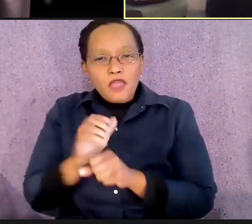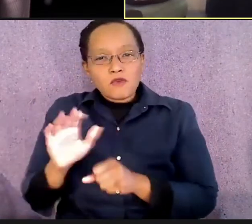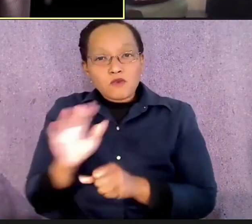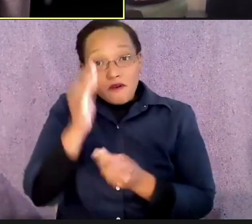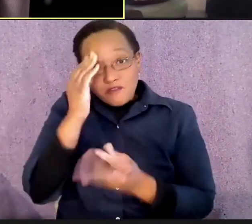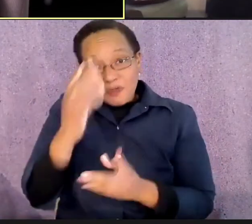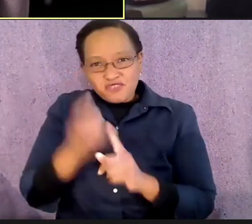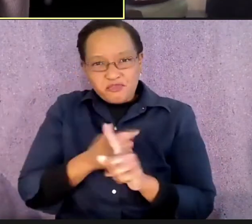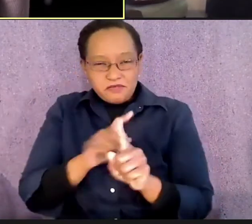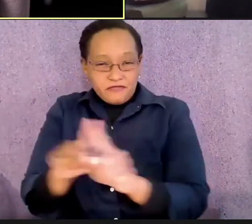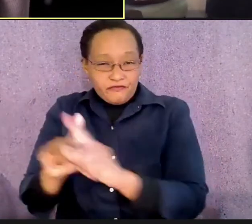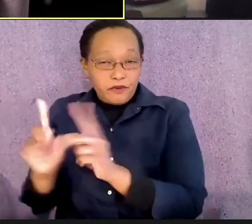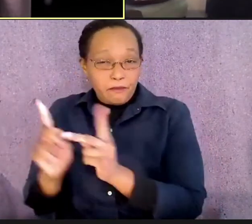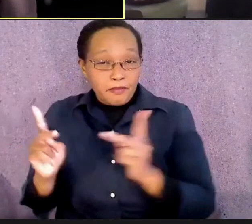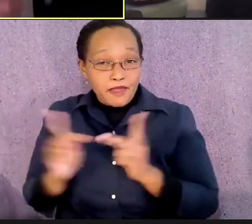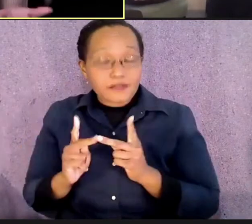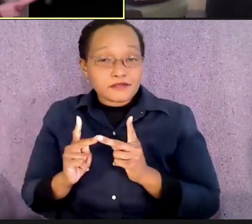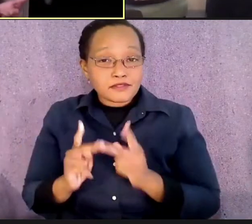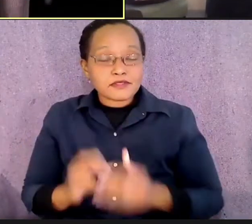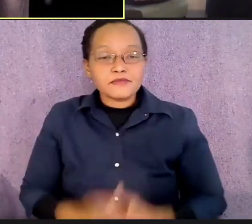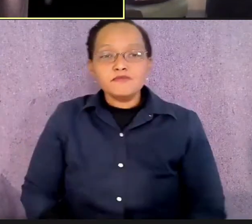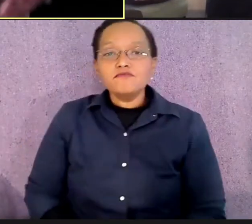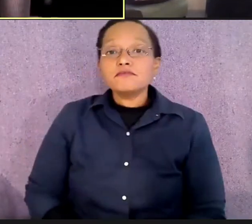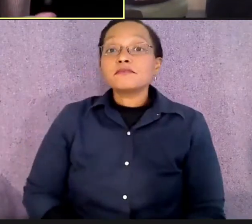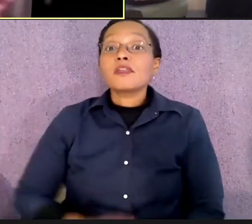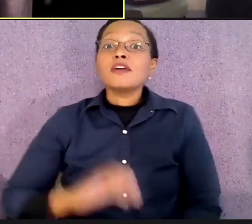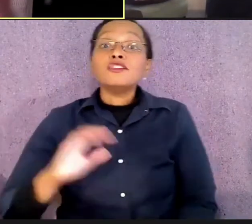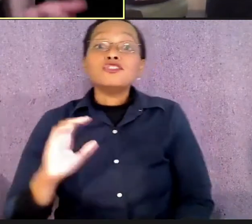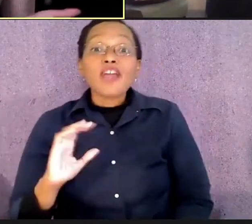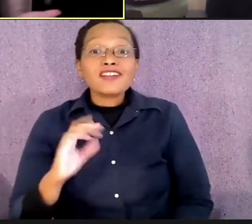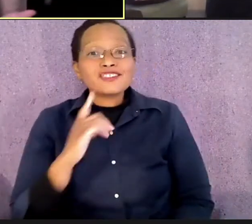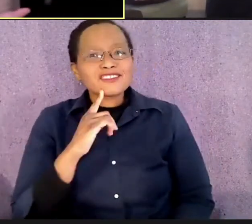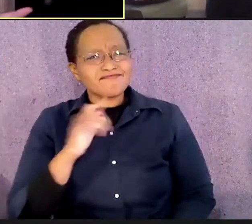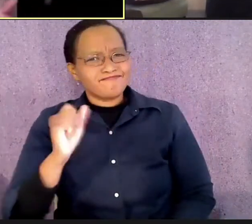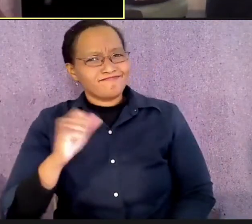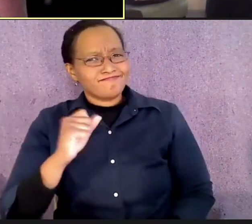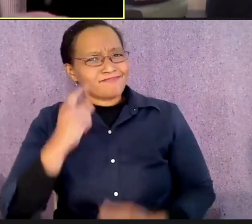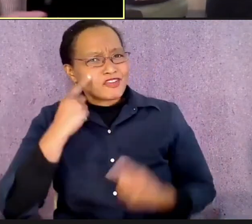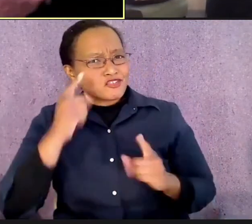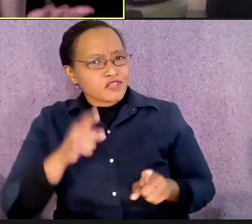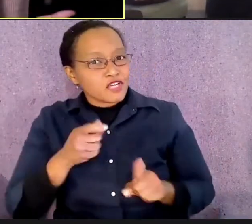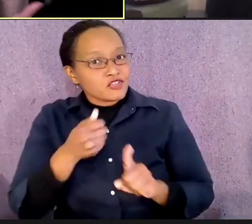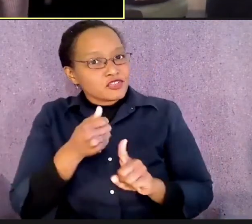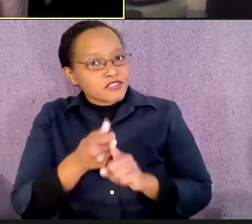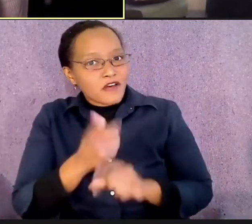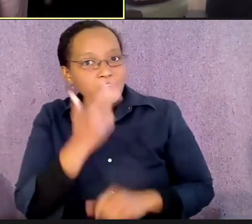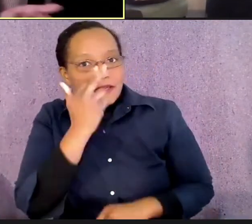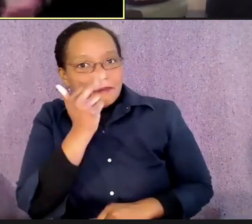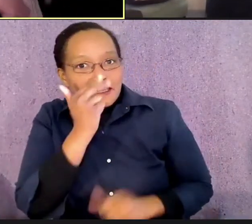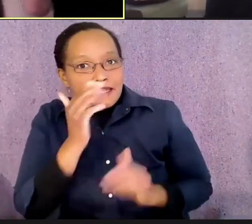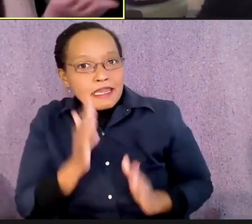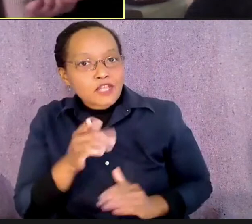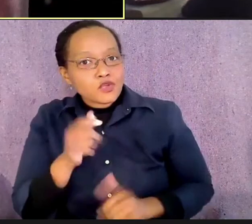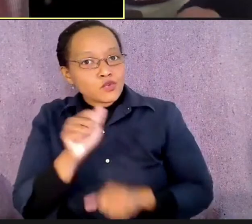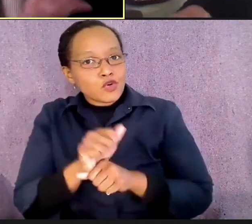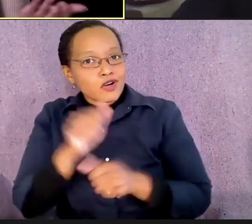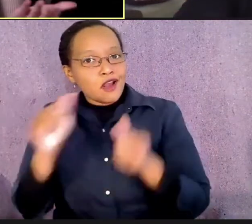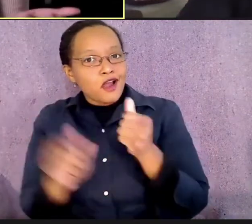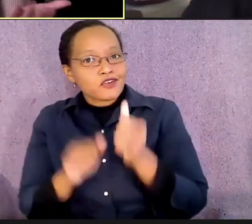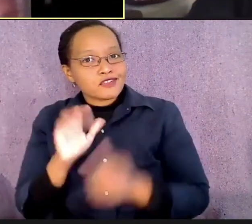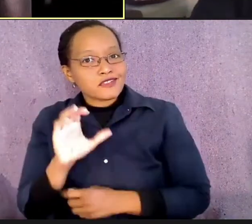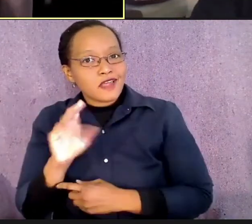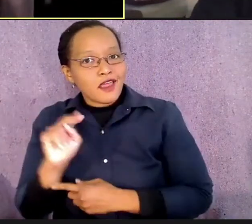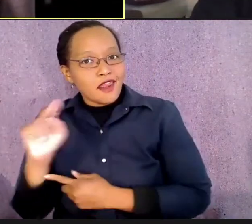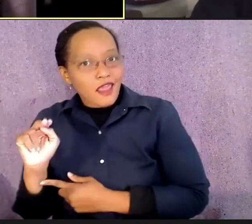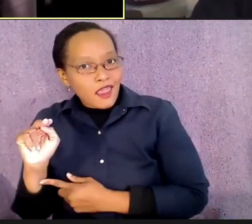Absolutely. And another thing too, because like you're a comedian and you're working for like a network like CNN too, like which is a journalism